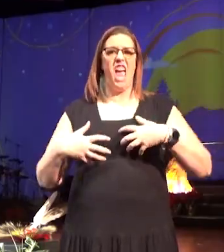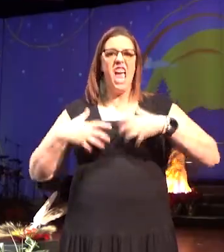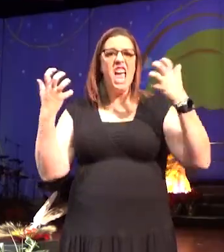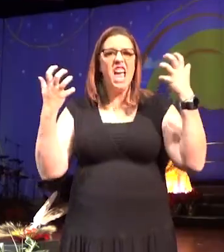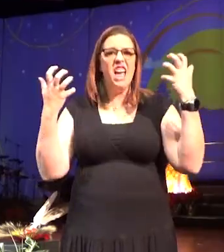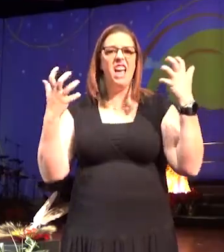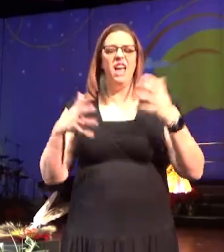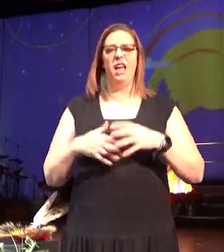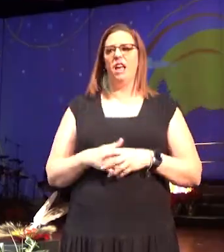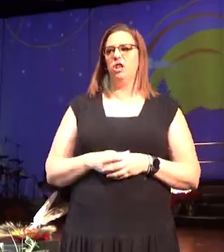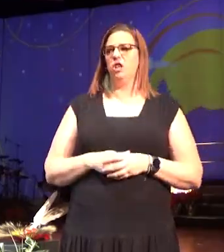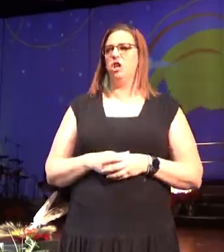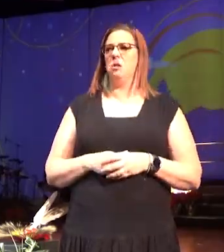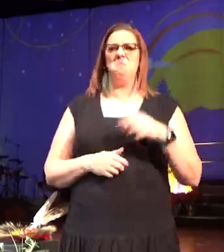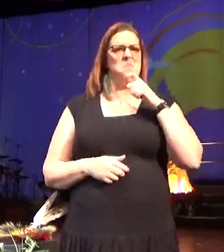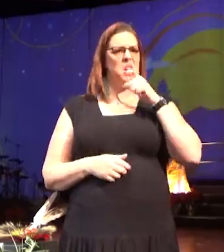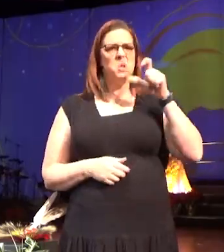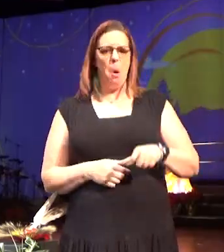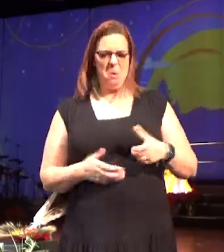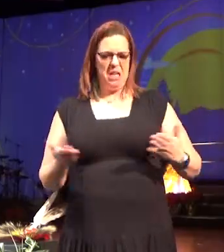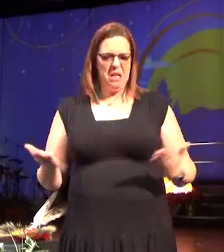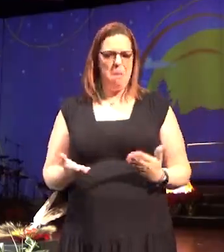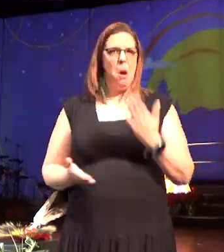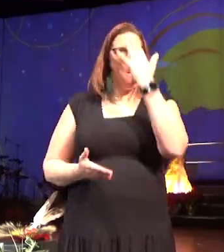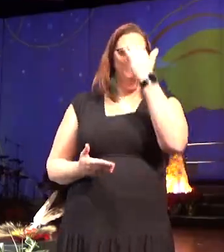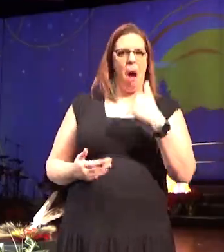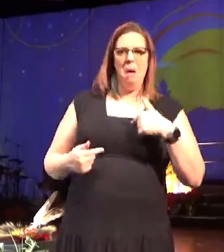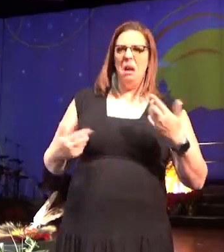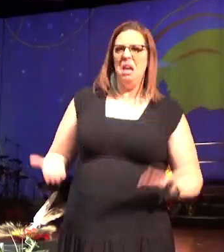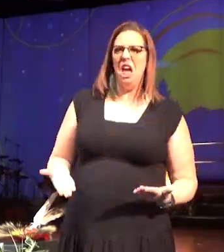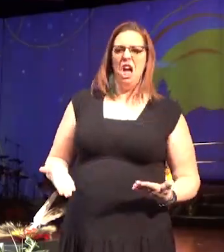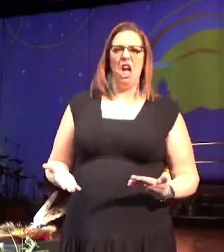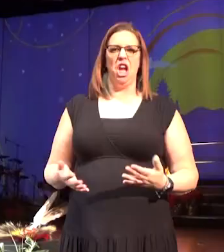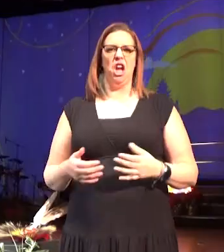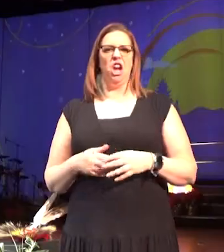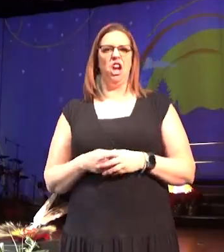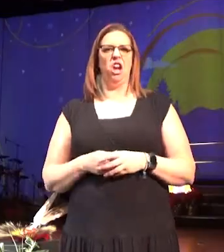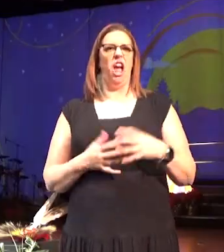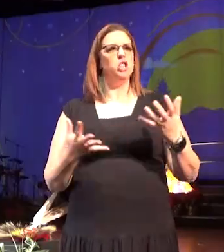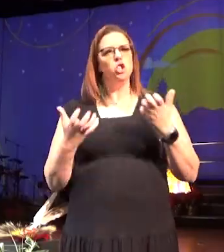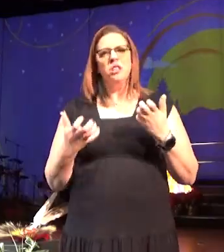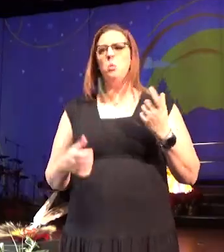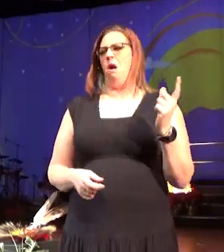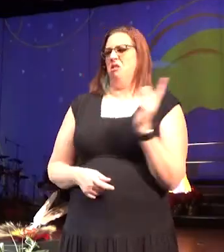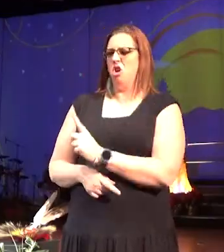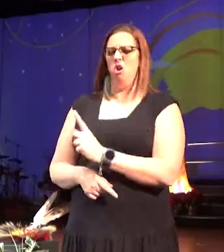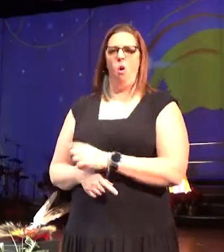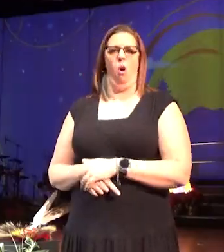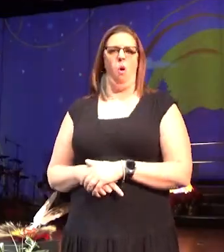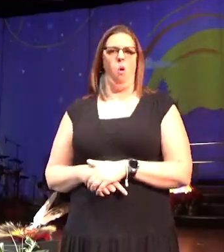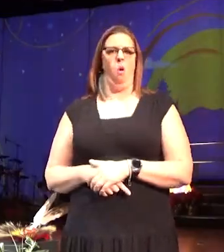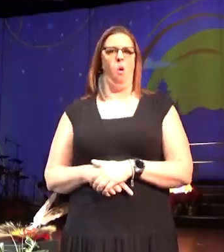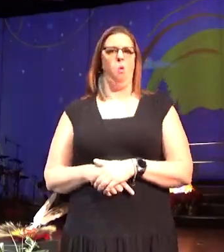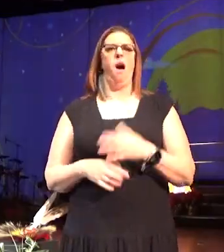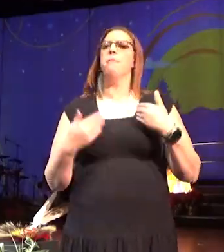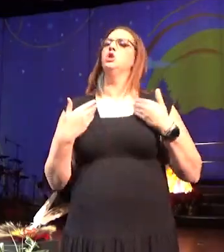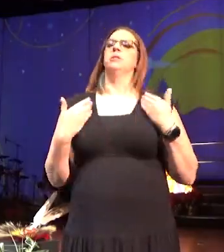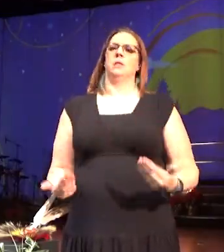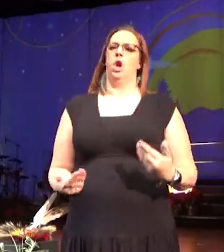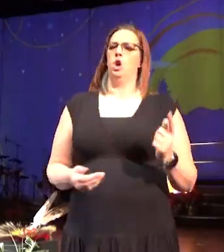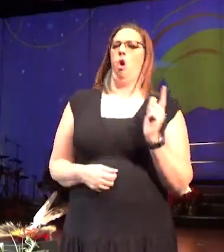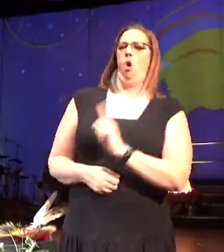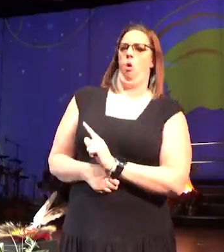anger. I don't need to be up here. Why am I up here? I just want to go down. I'm just going to go